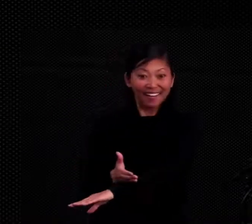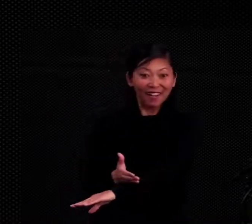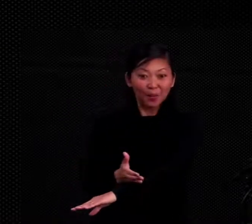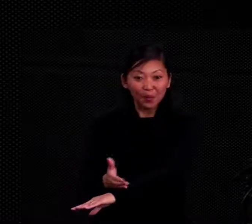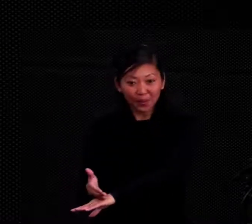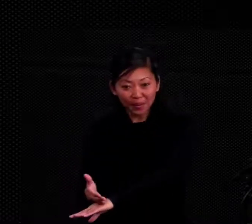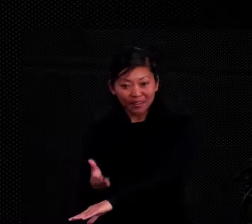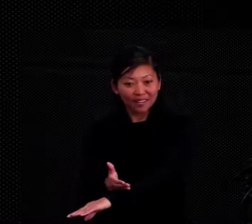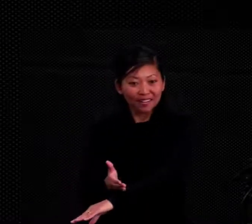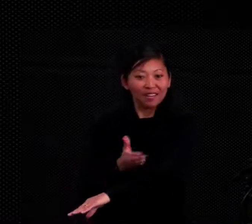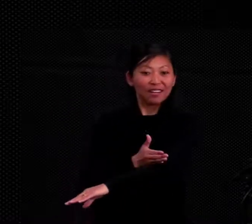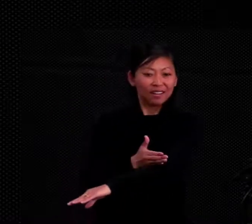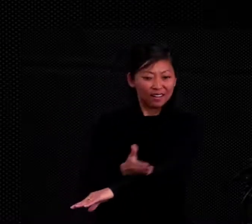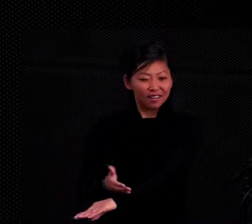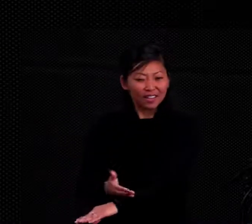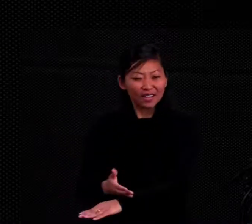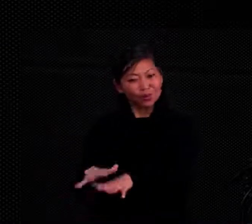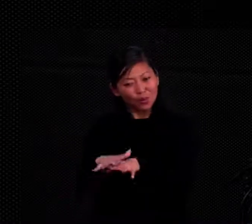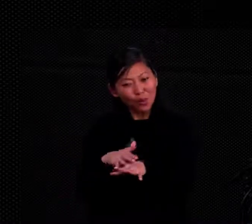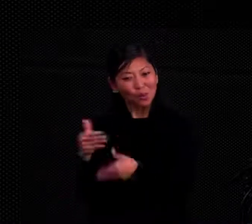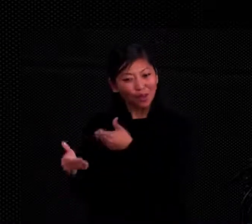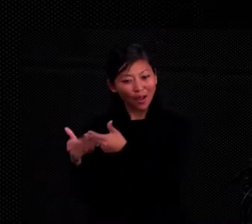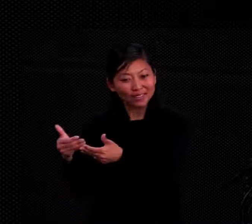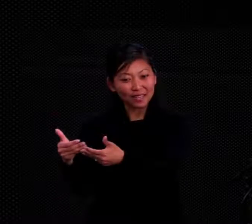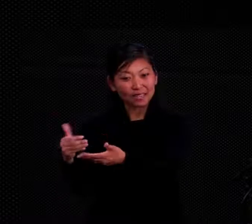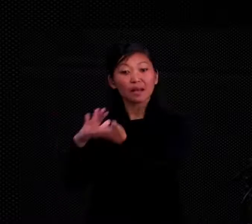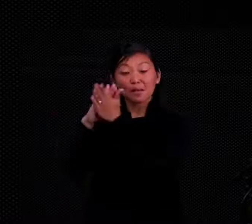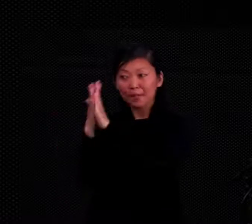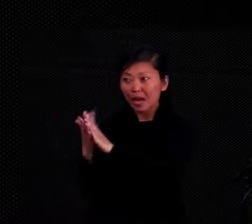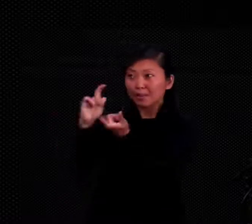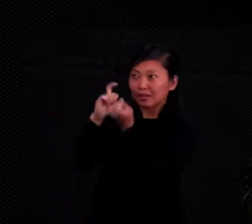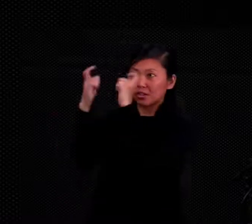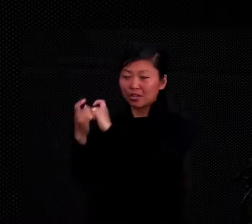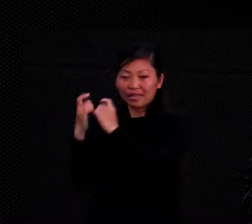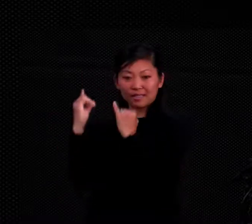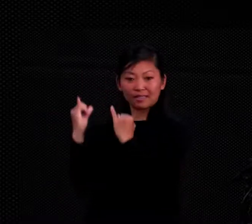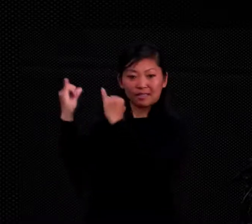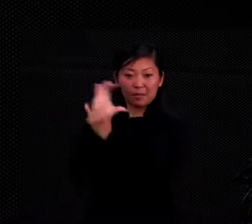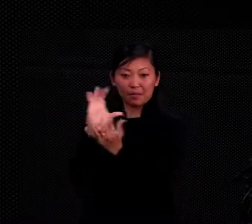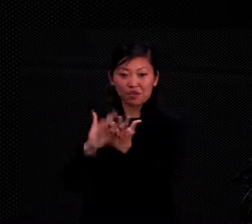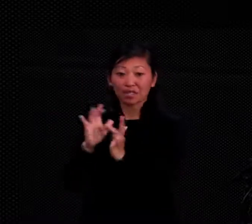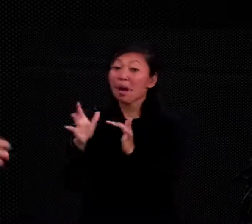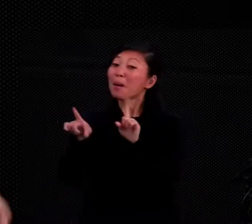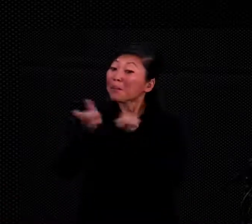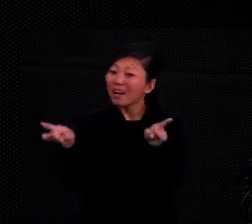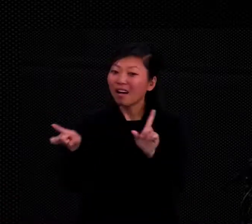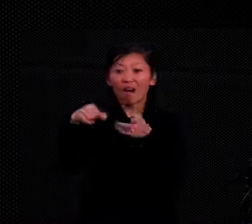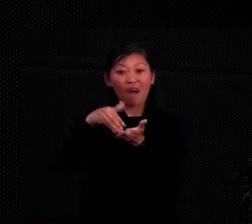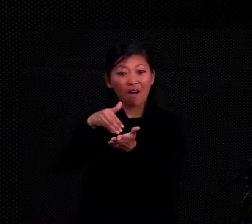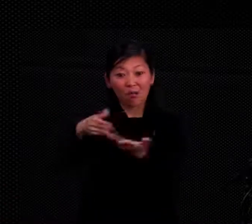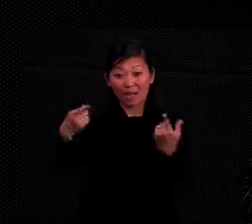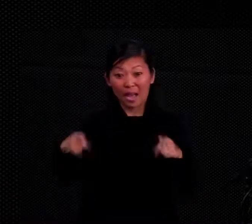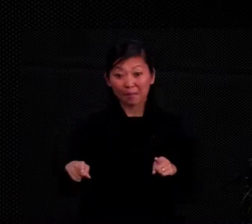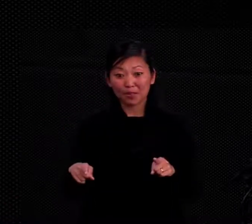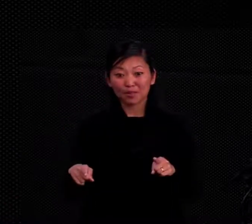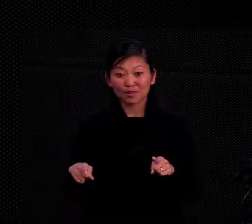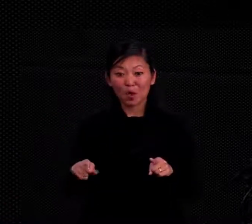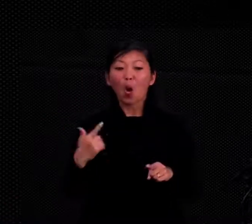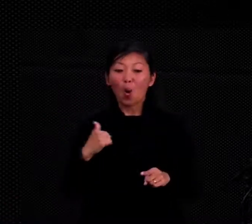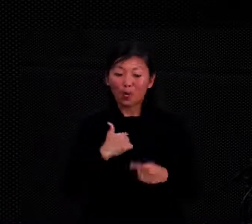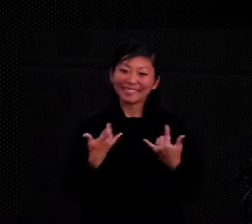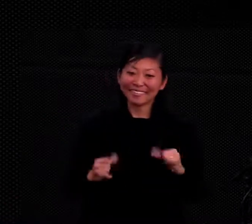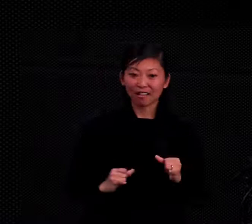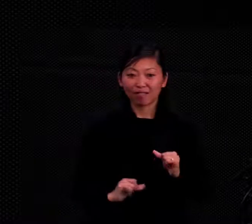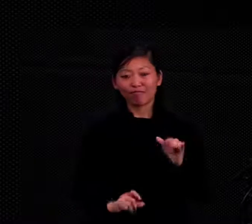Jesus, but often happens in the midst of our own sin and our